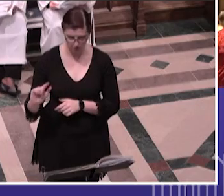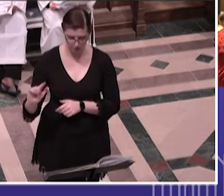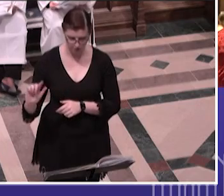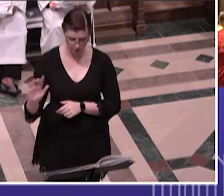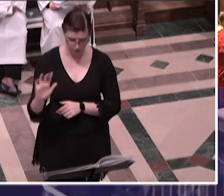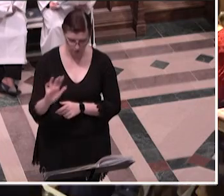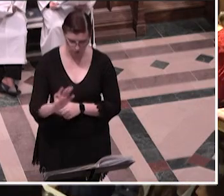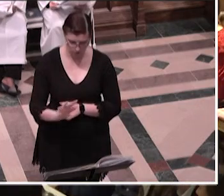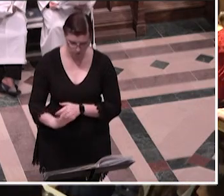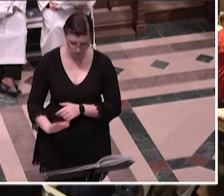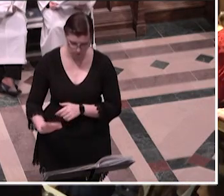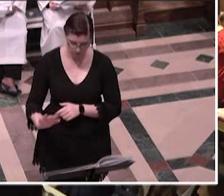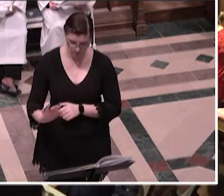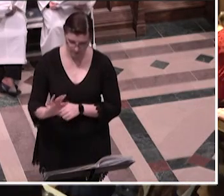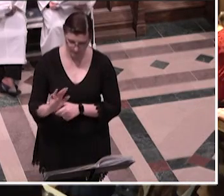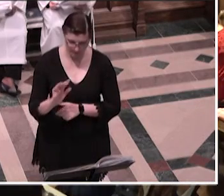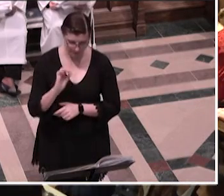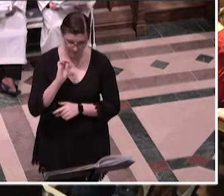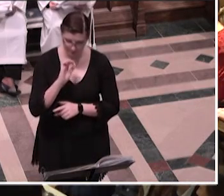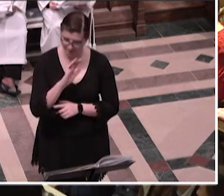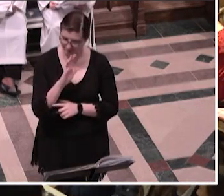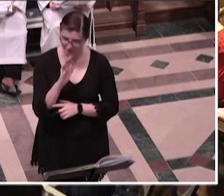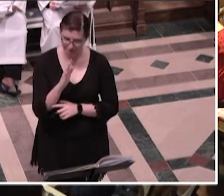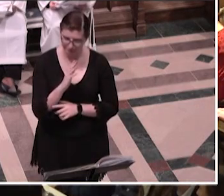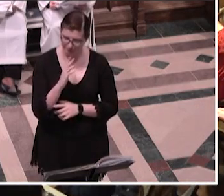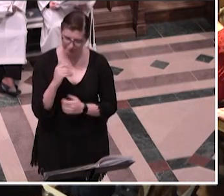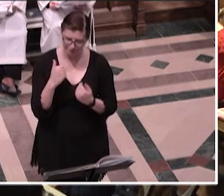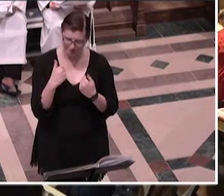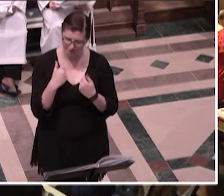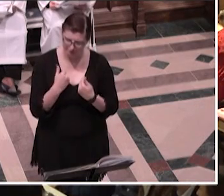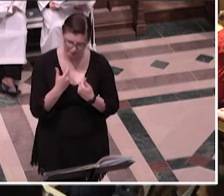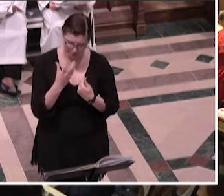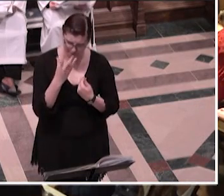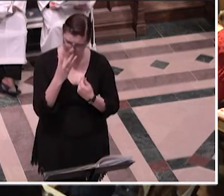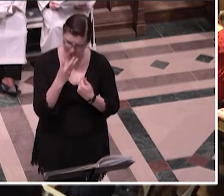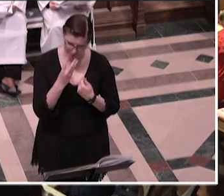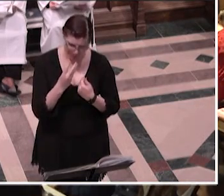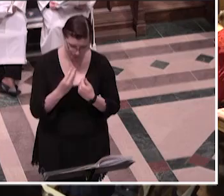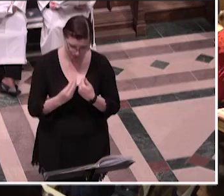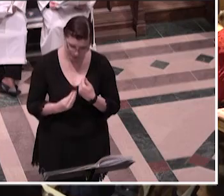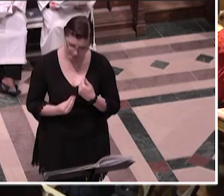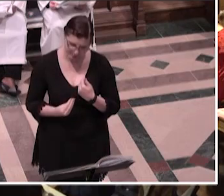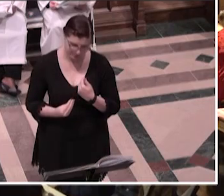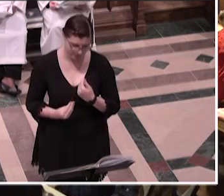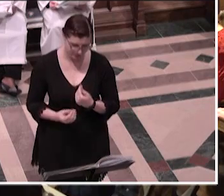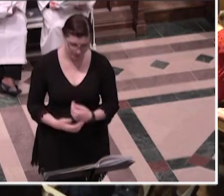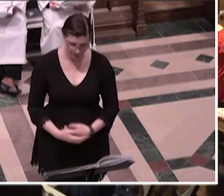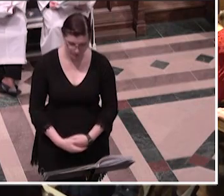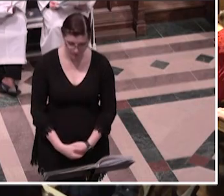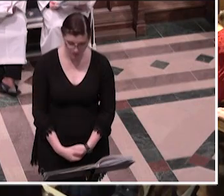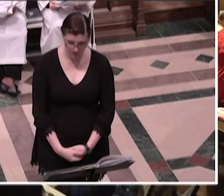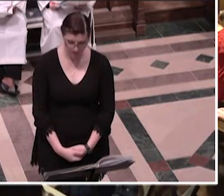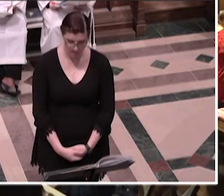Israel shall neither slumber nor sleep.